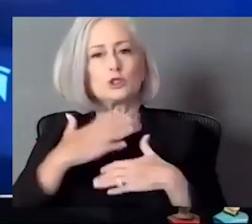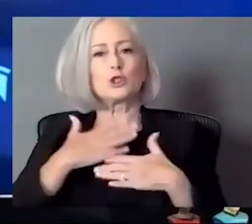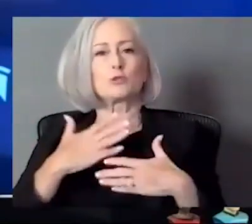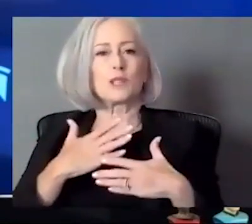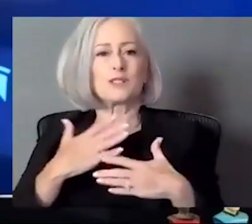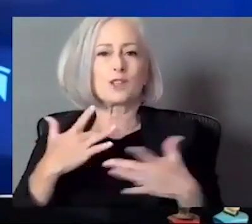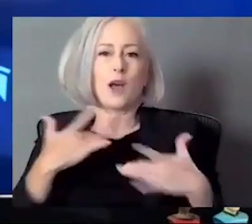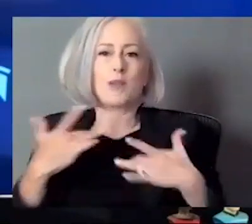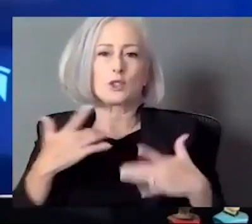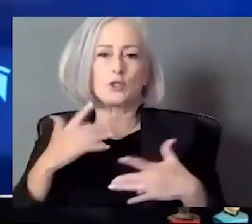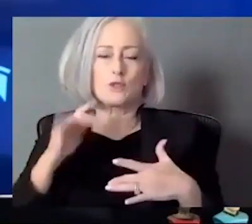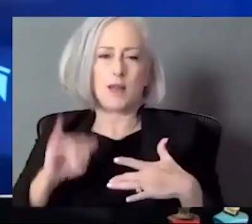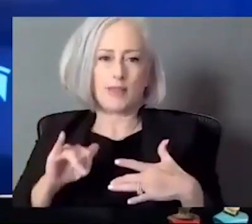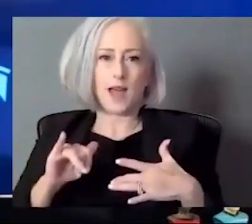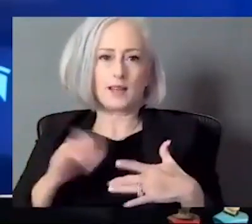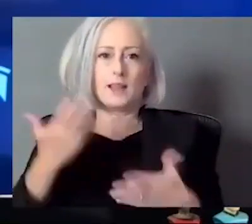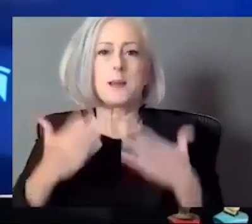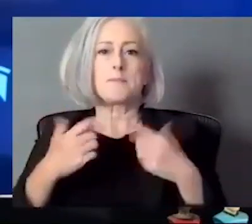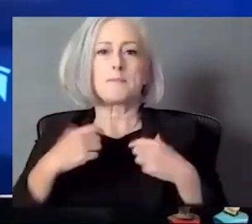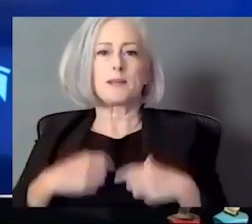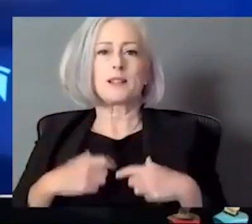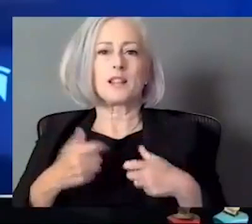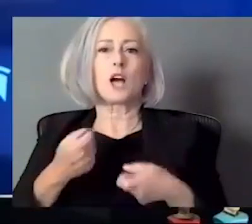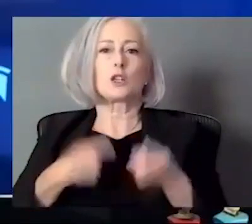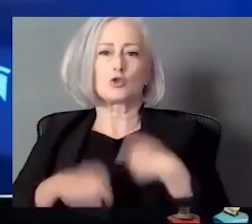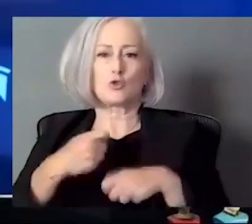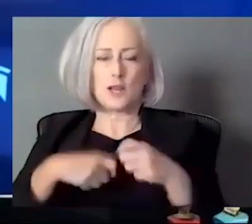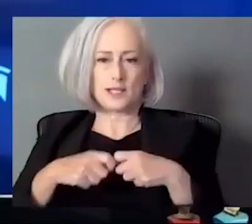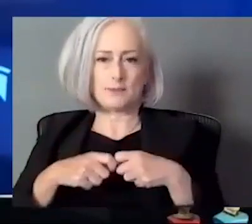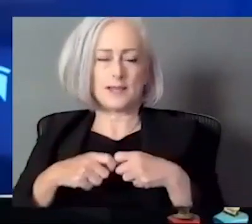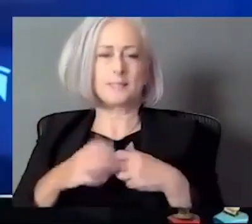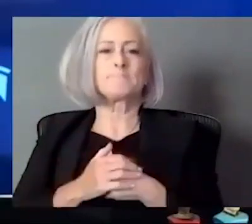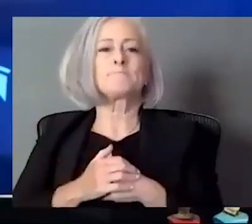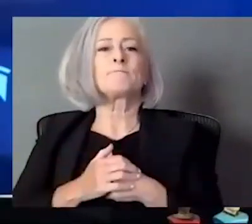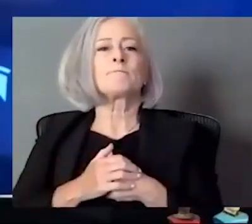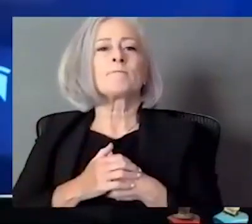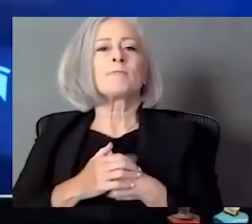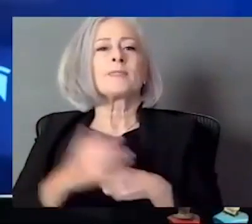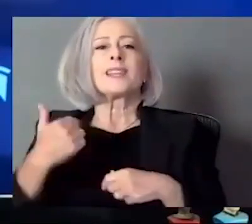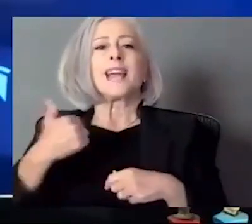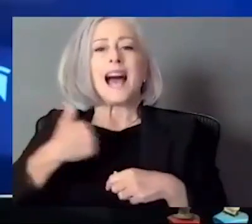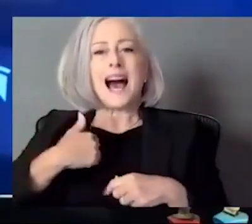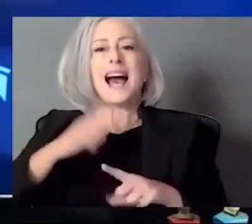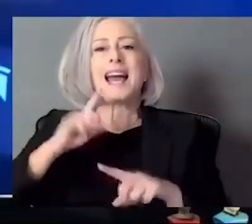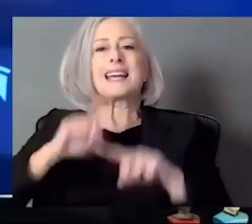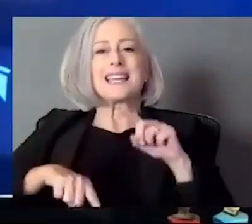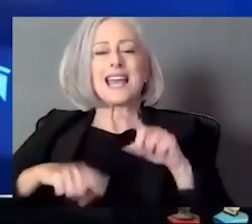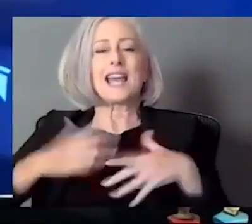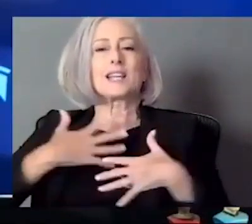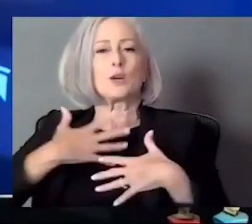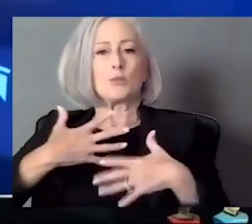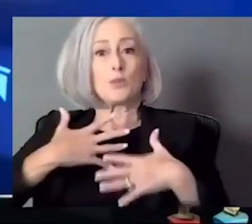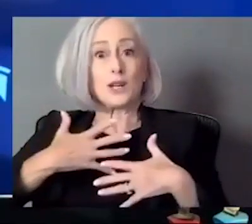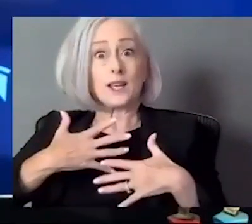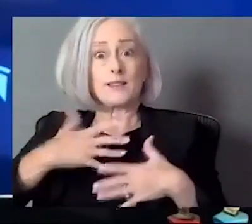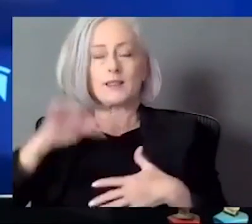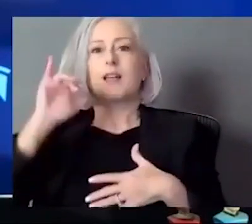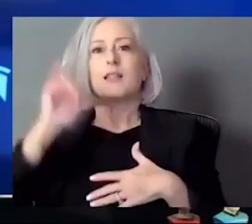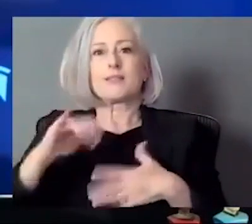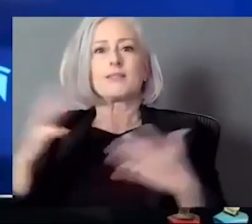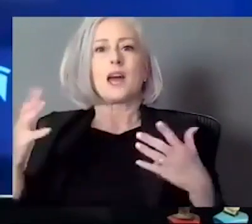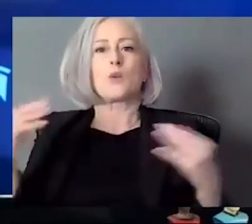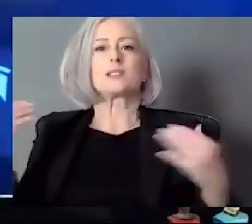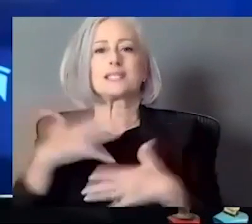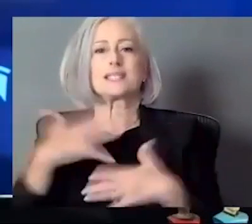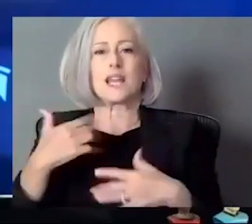So I think I can't breathe is the thing that scares me the most about COVID. It's how most patients die, is they die a